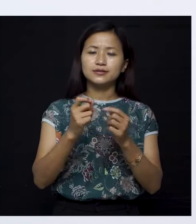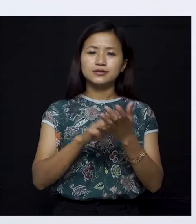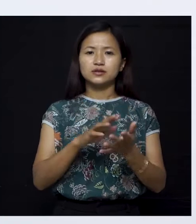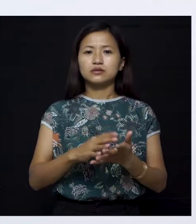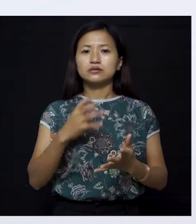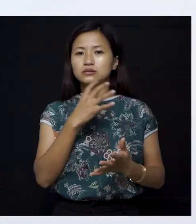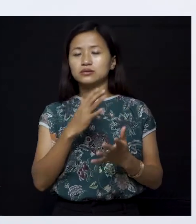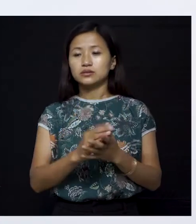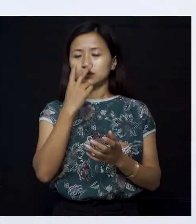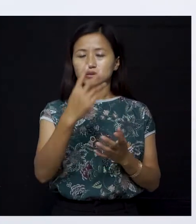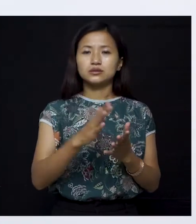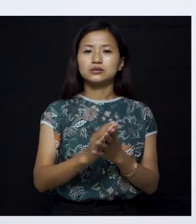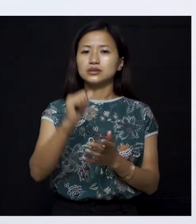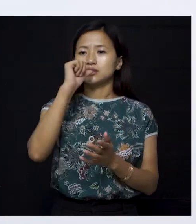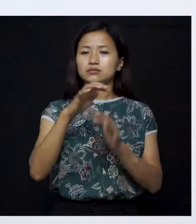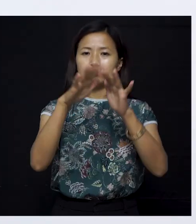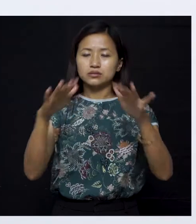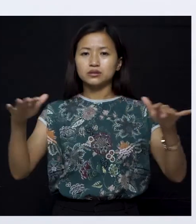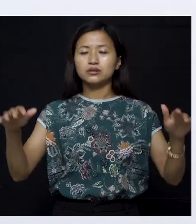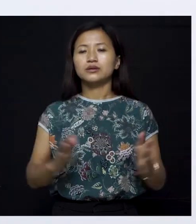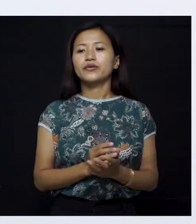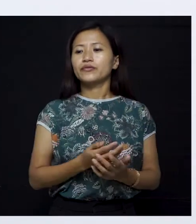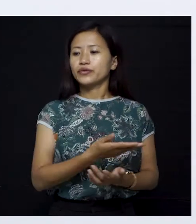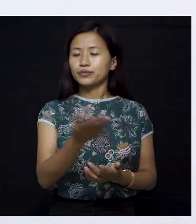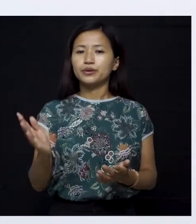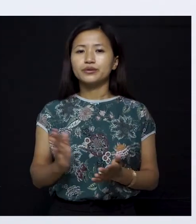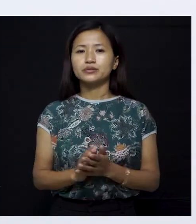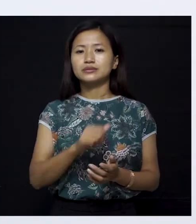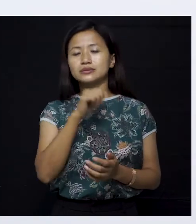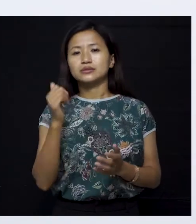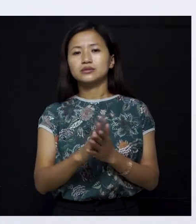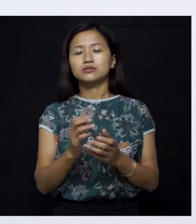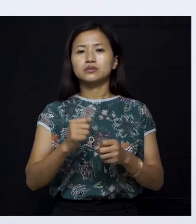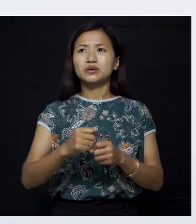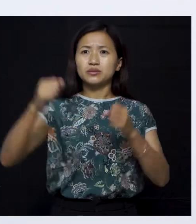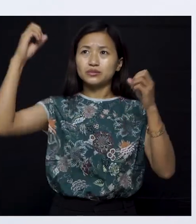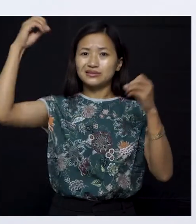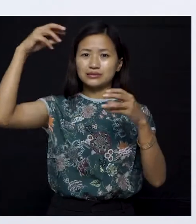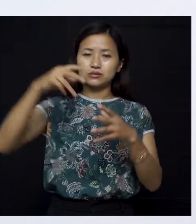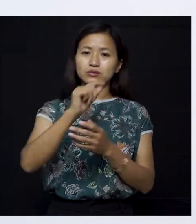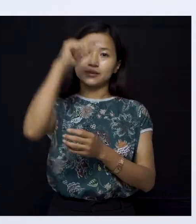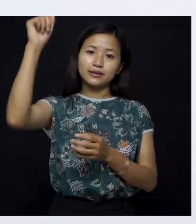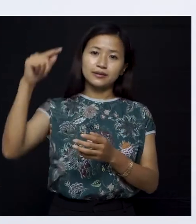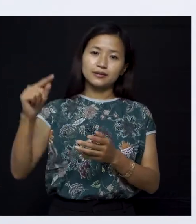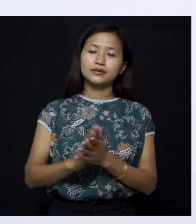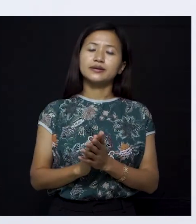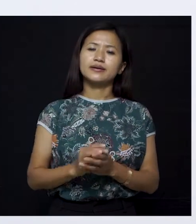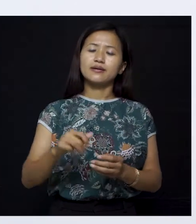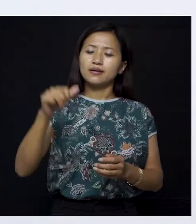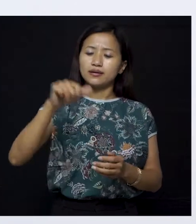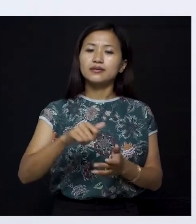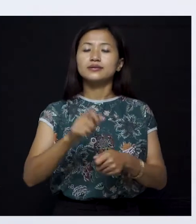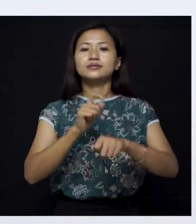into the sea when the wind is blowing, because there may be tide anytime, there may be storms anytime, and that was the reason why